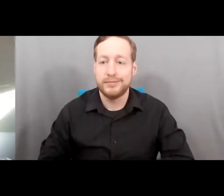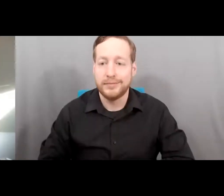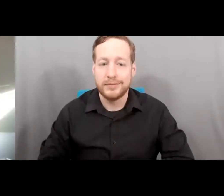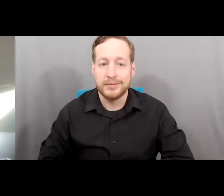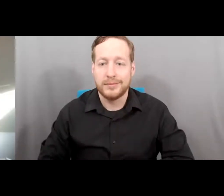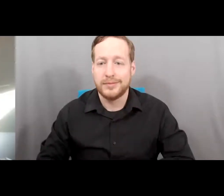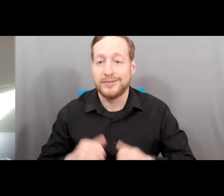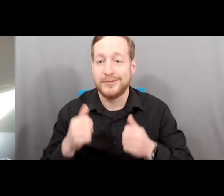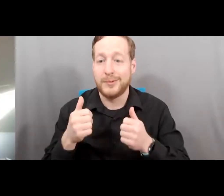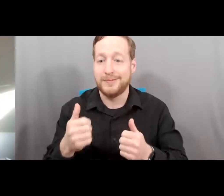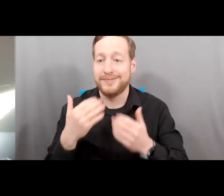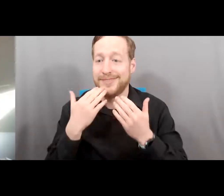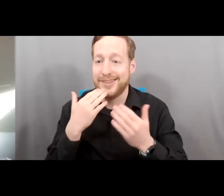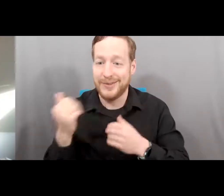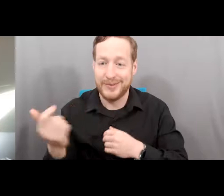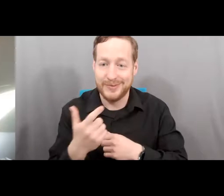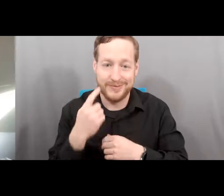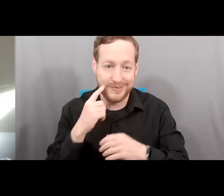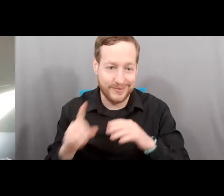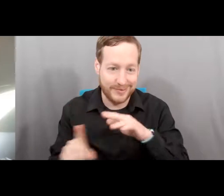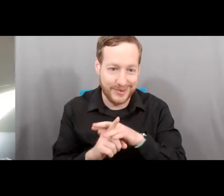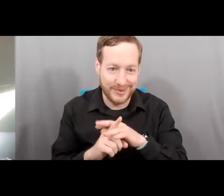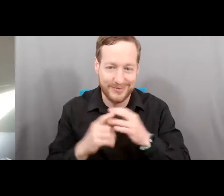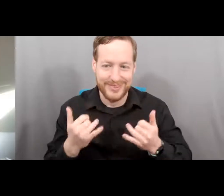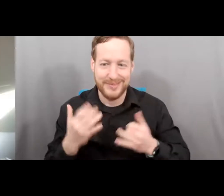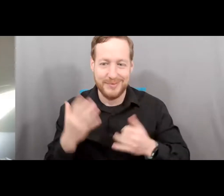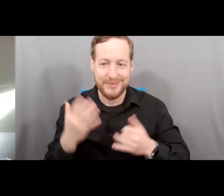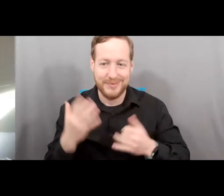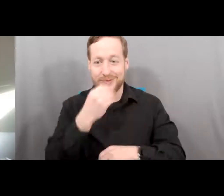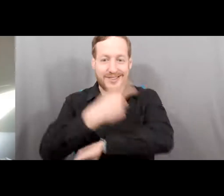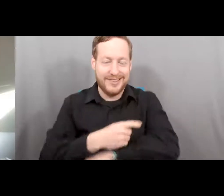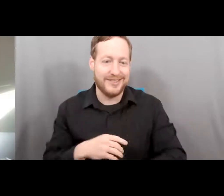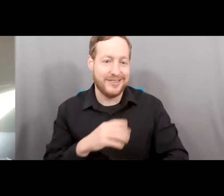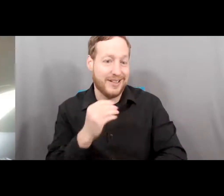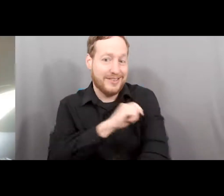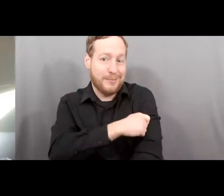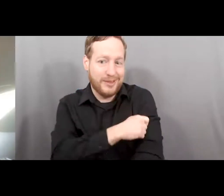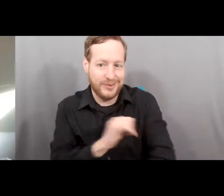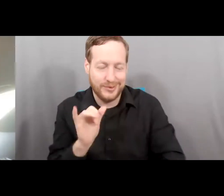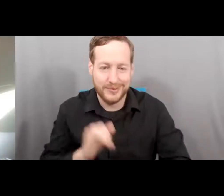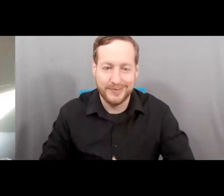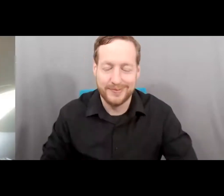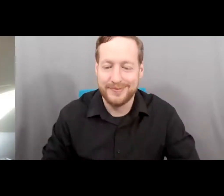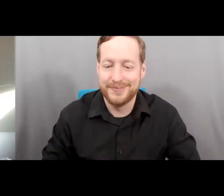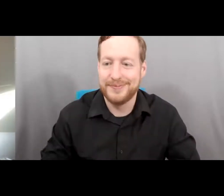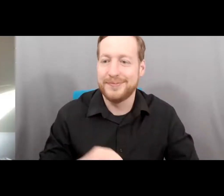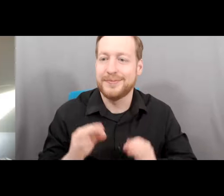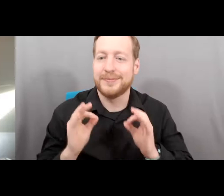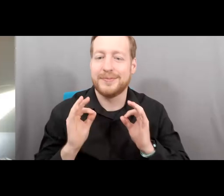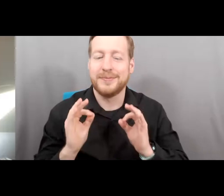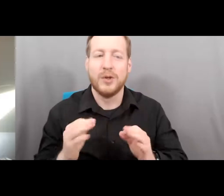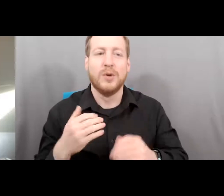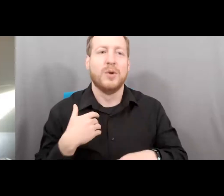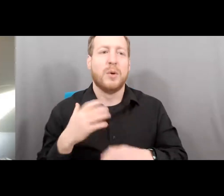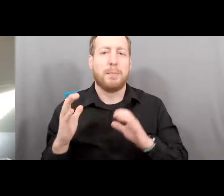related to the board orientation. So thank you all for coming tonight. It's St. Patrick's